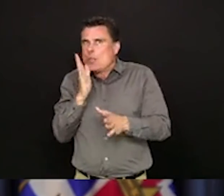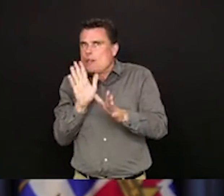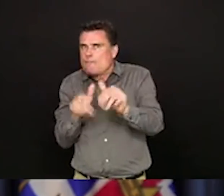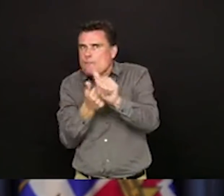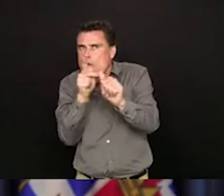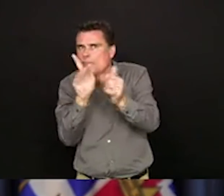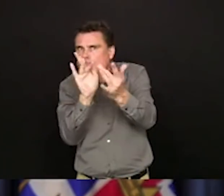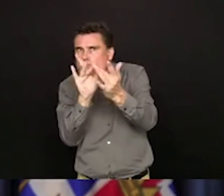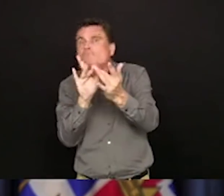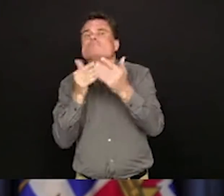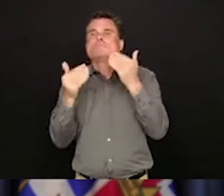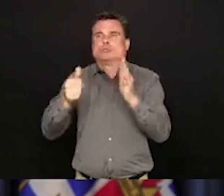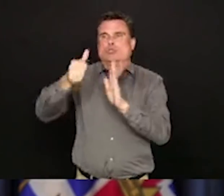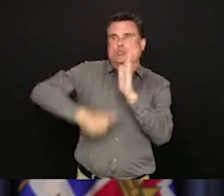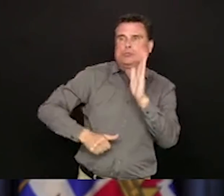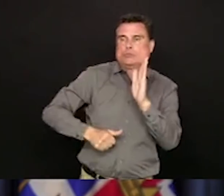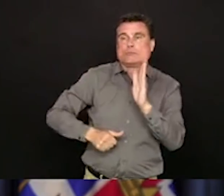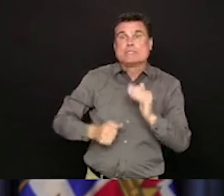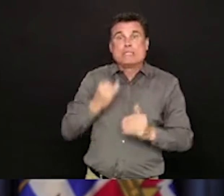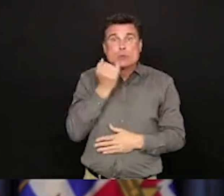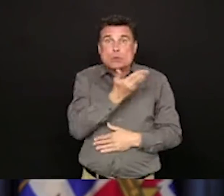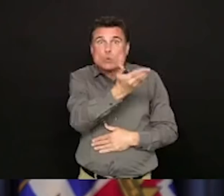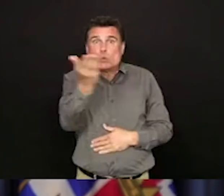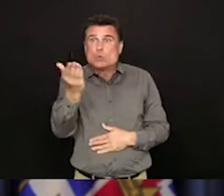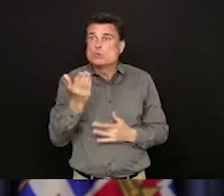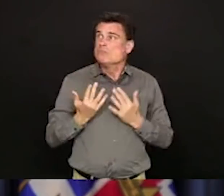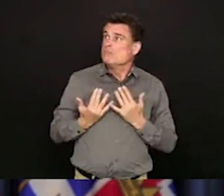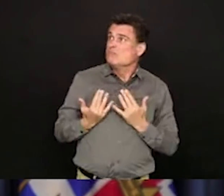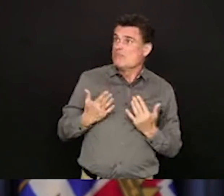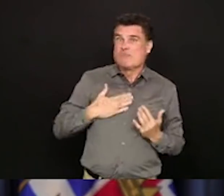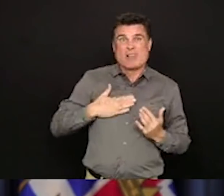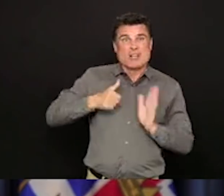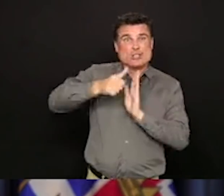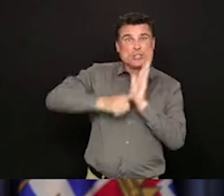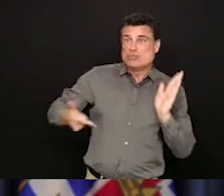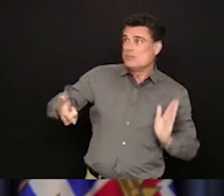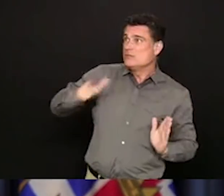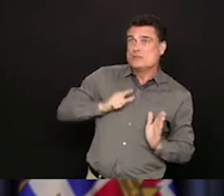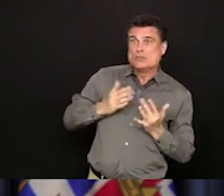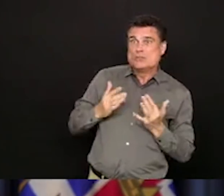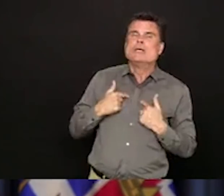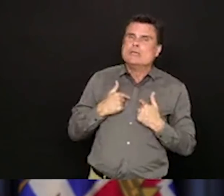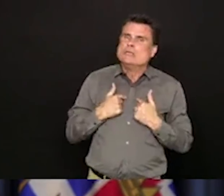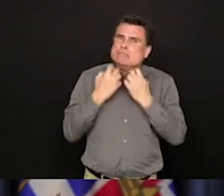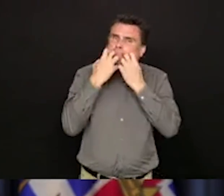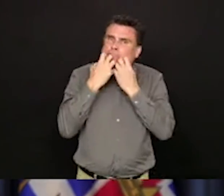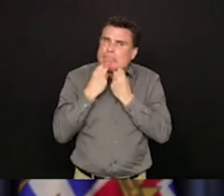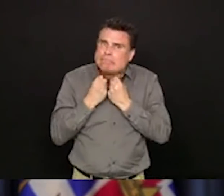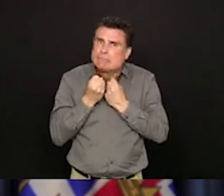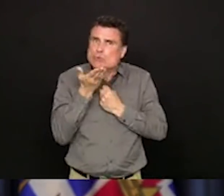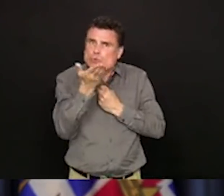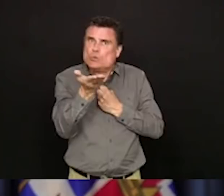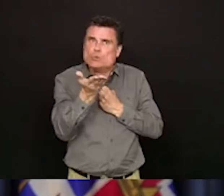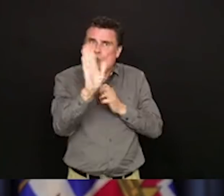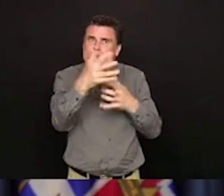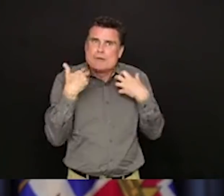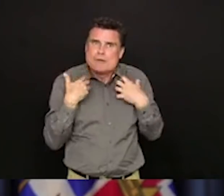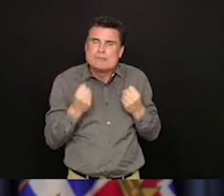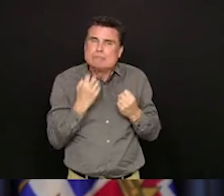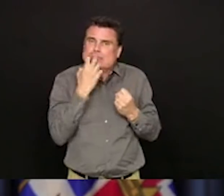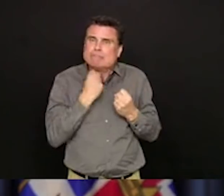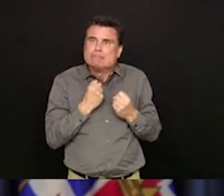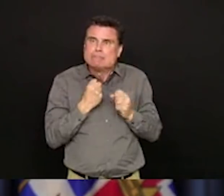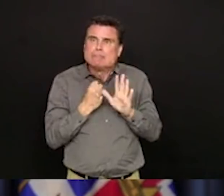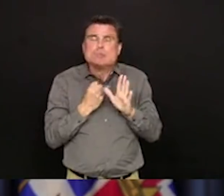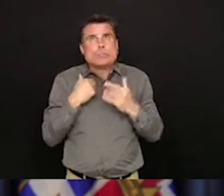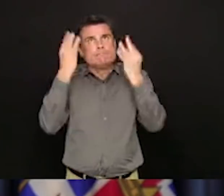waiting for surgery that they are in our hearts and in our thoughts, and most importantly, in the work that's being done across health authorities